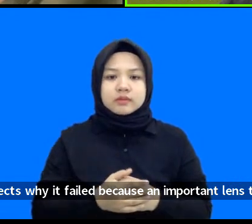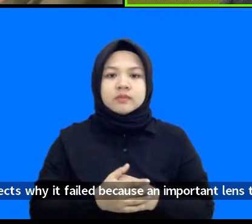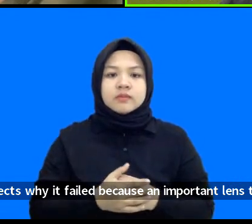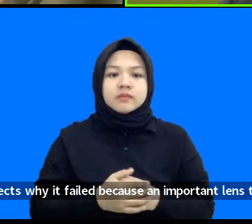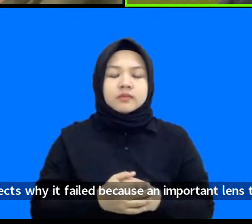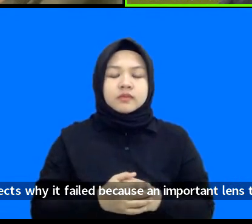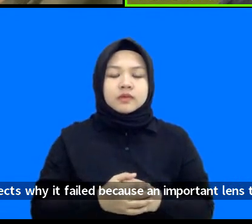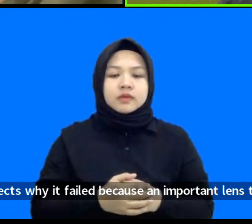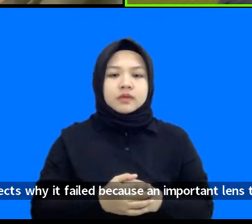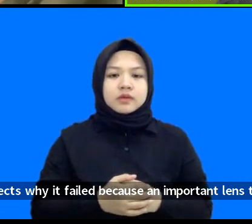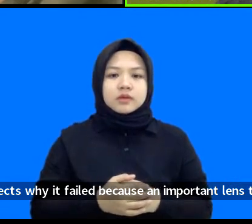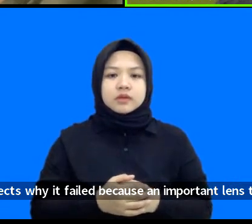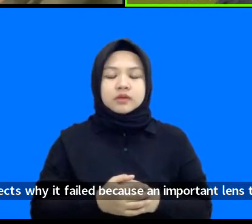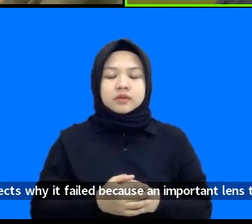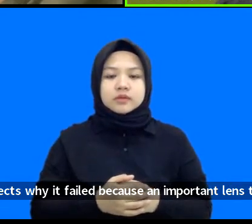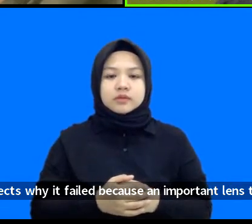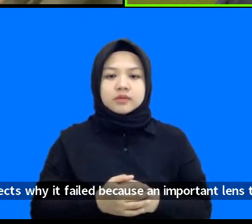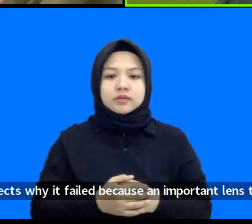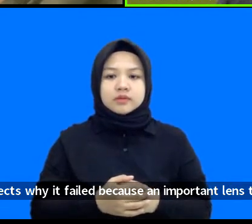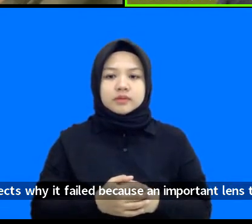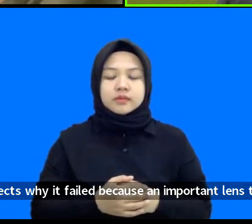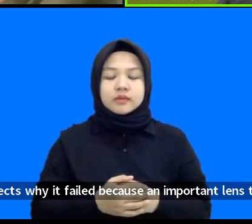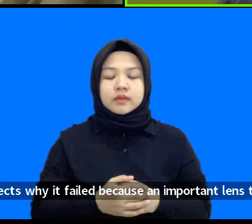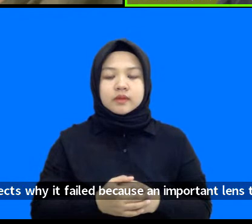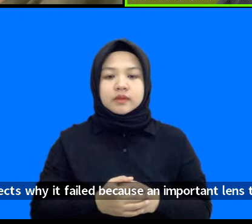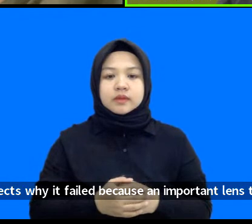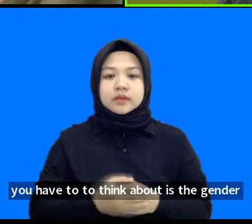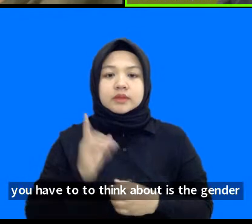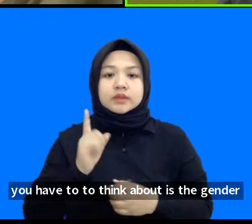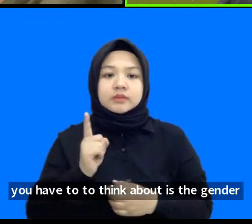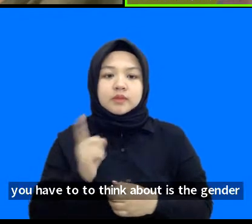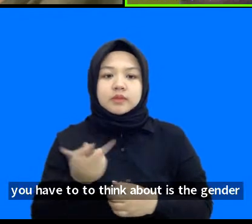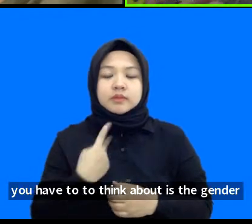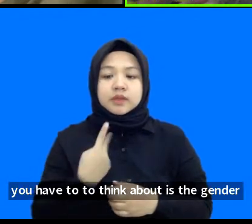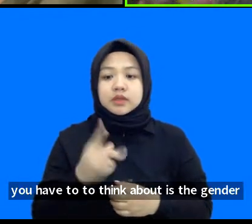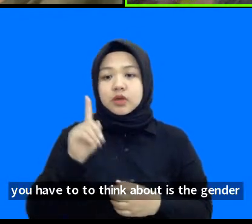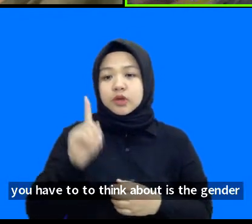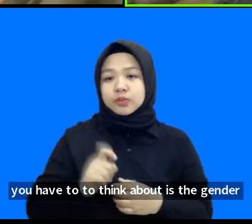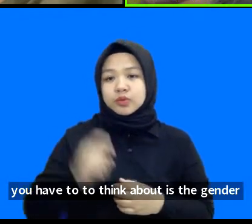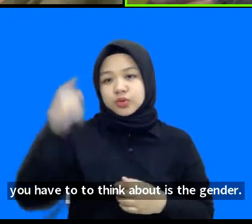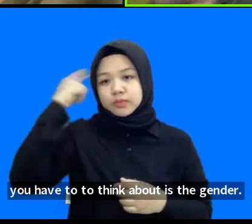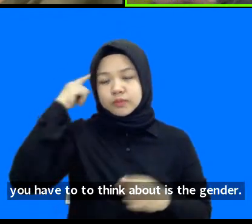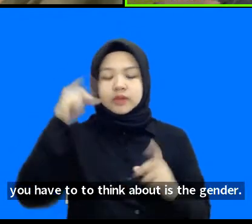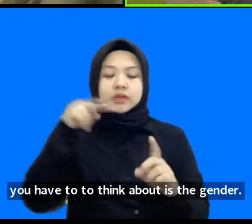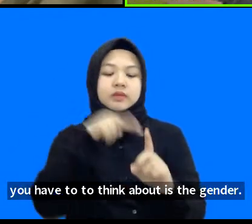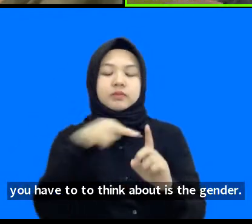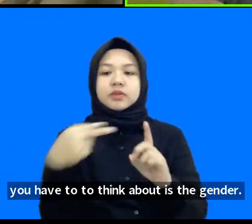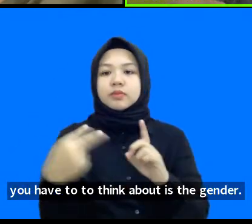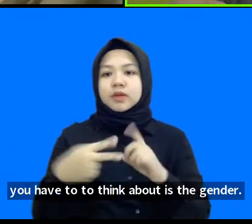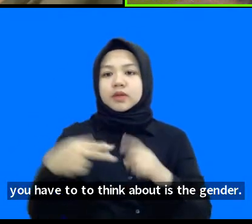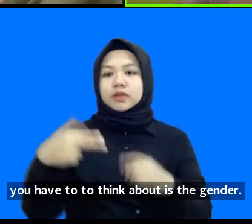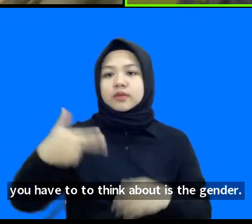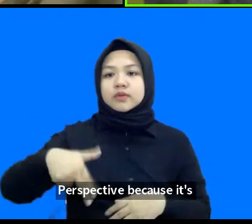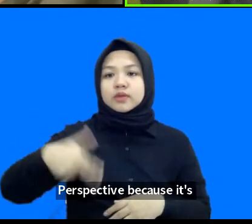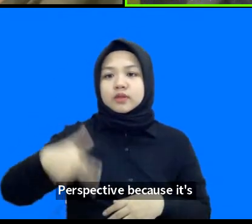about is the gender perspective, because it's